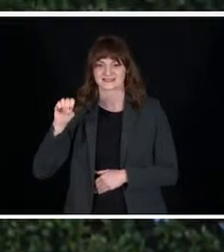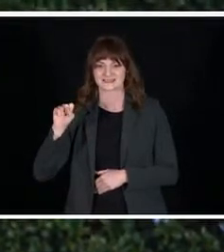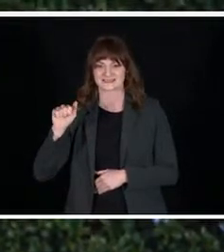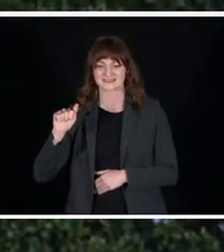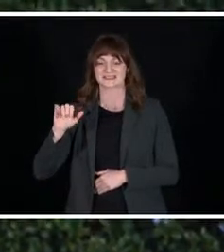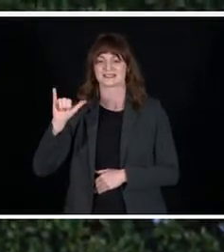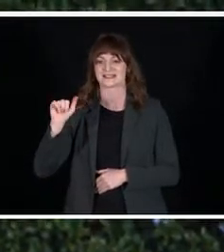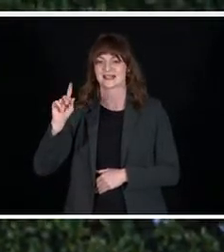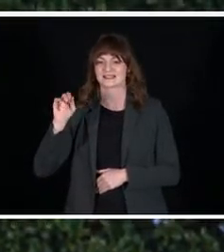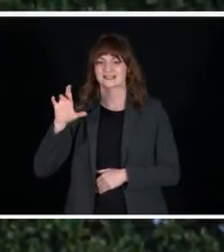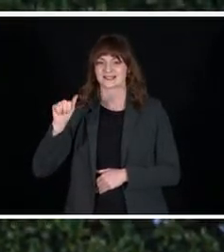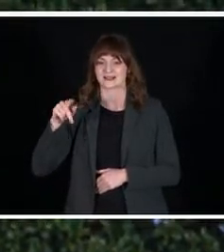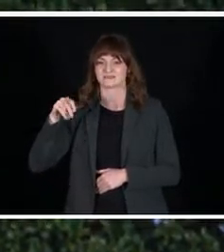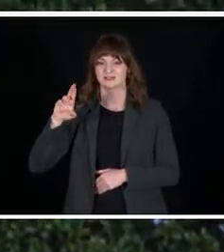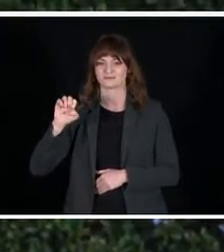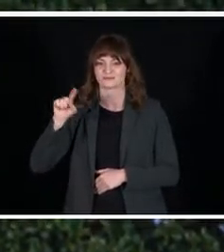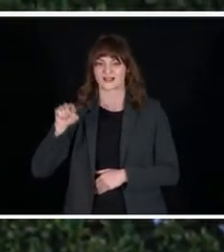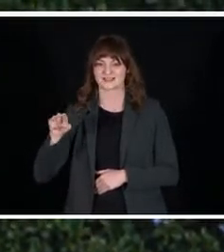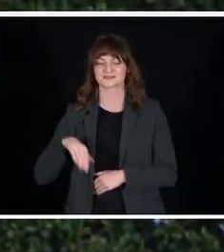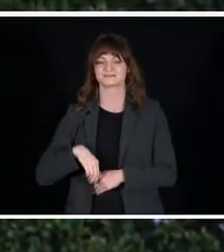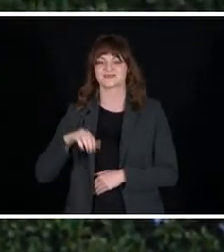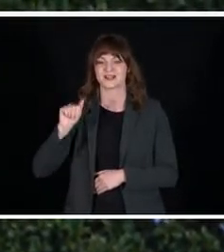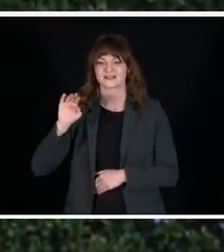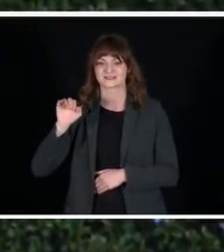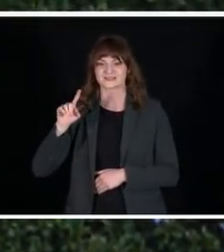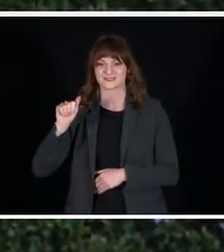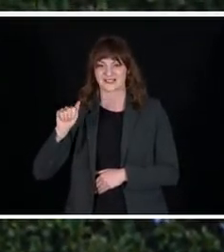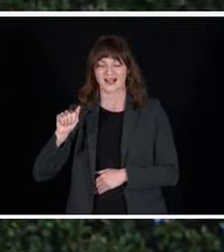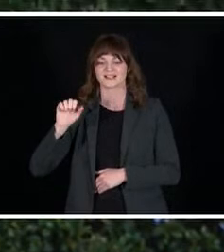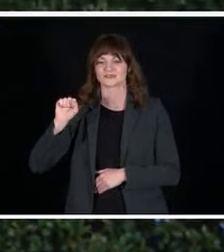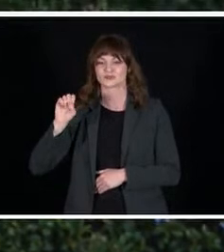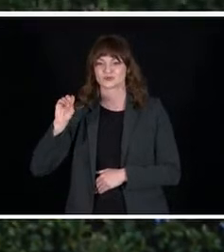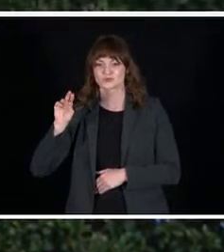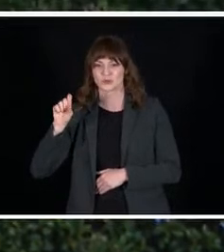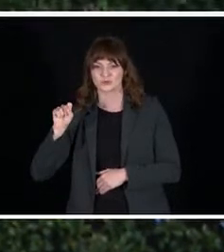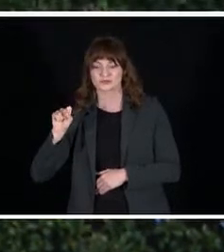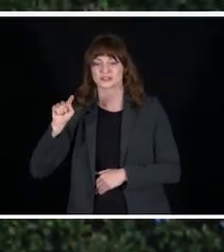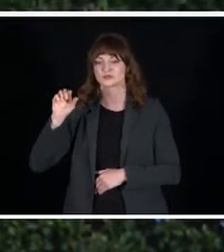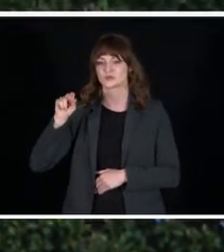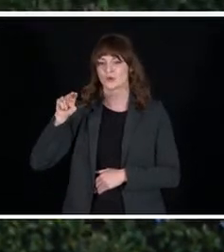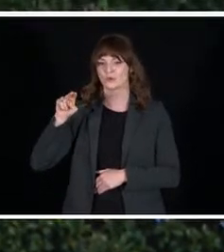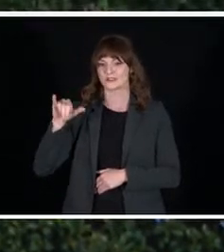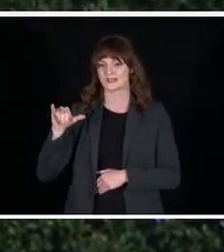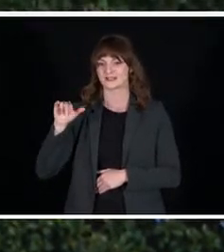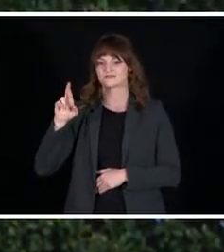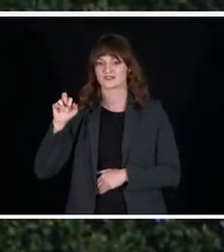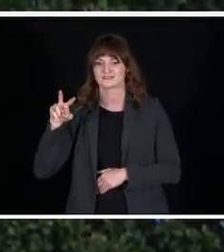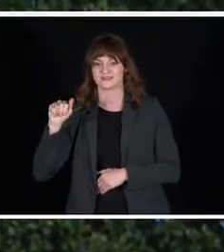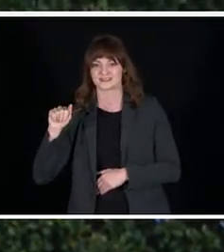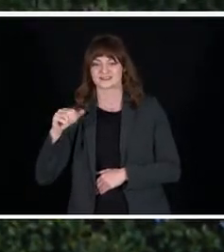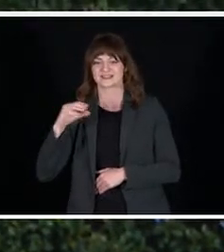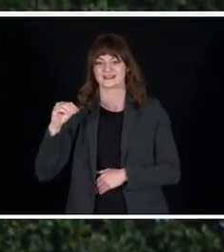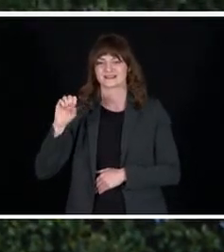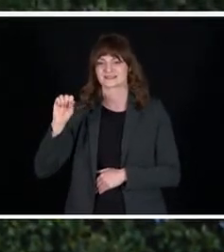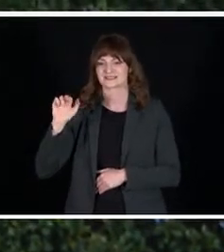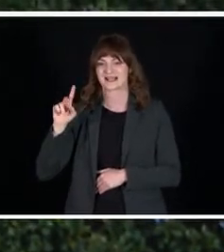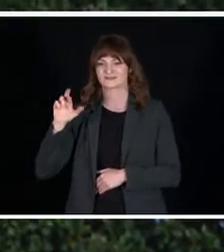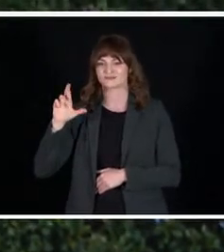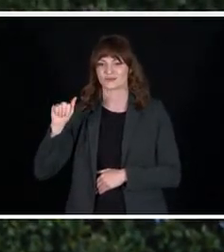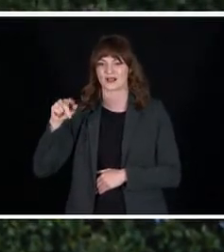Perez, Ana Silvia Turcios, Tony Rivas, and Sandra Padilla.